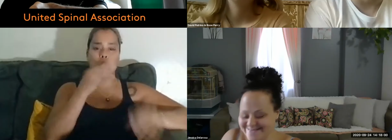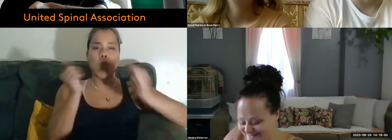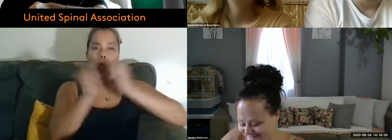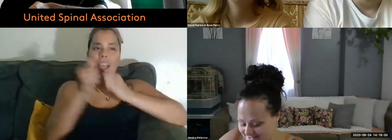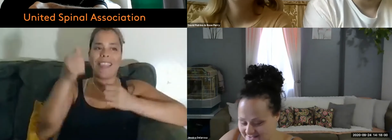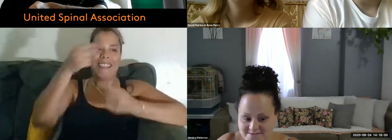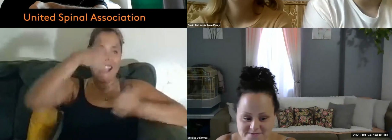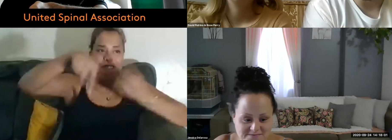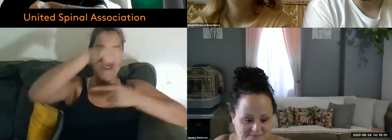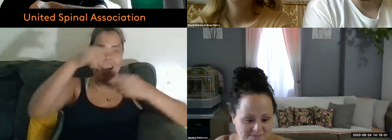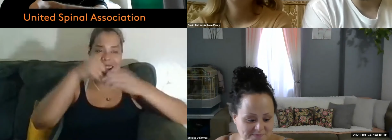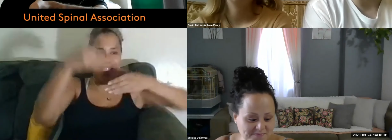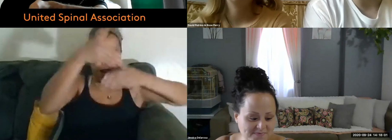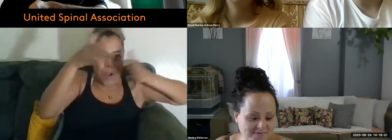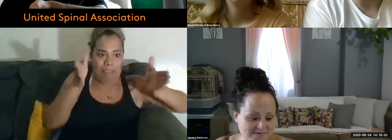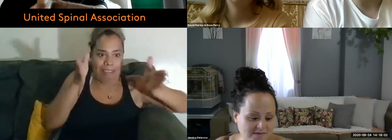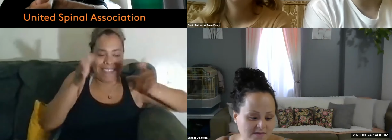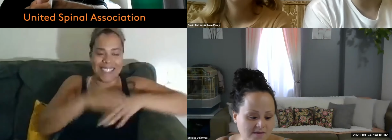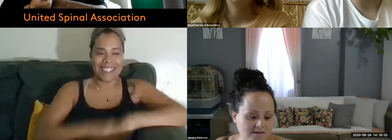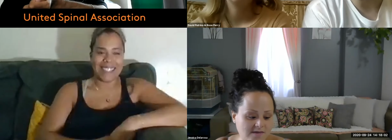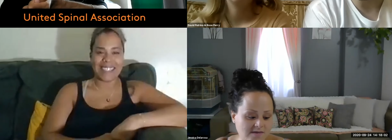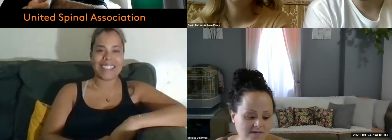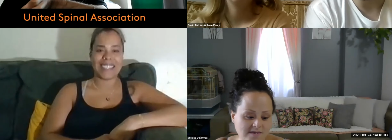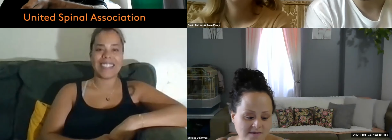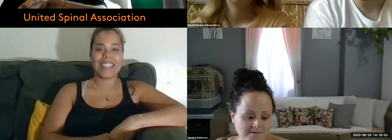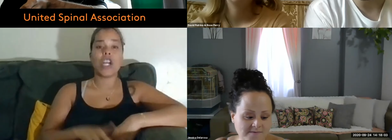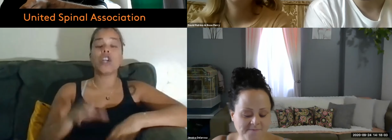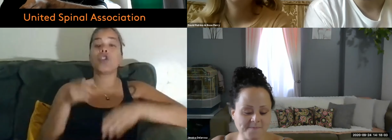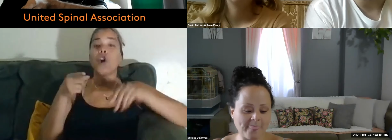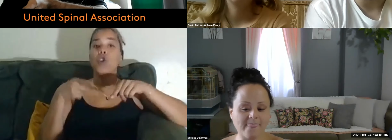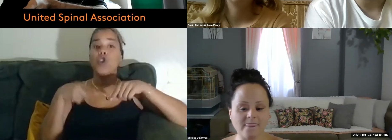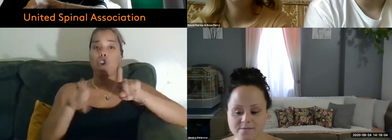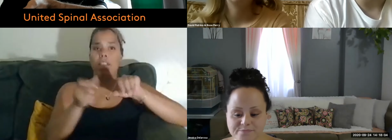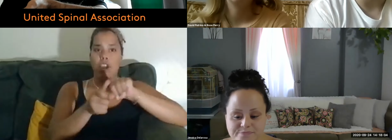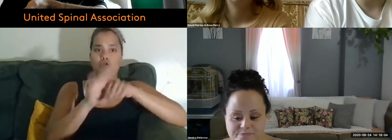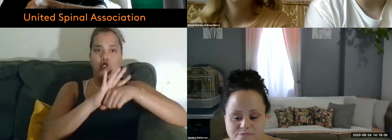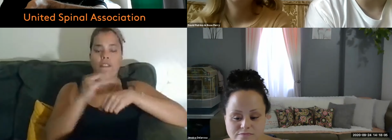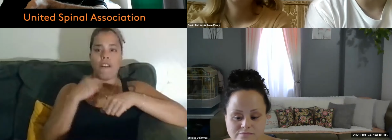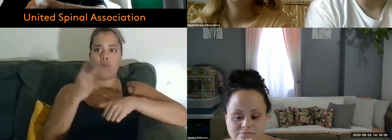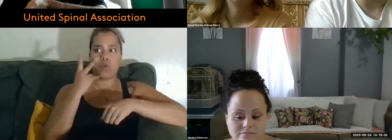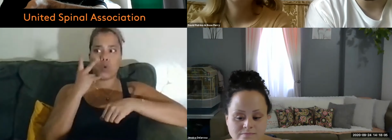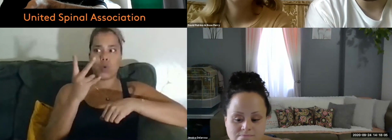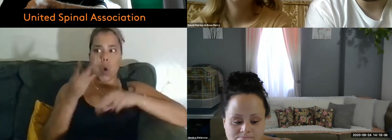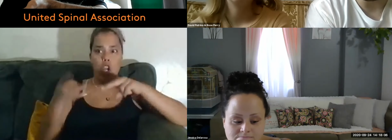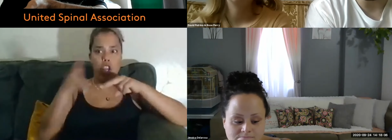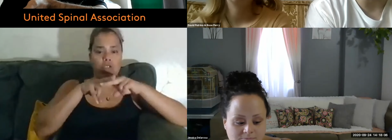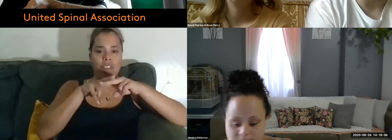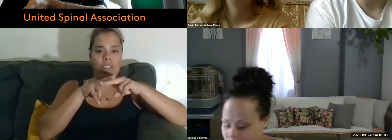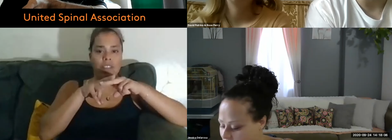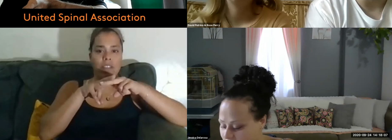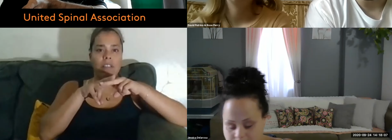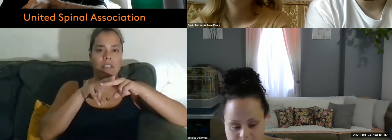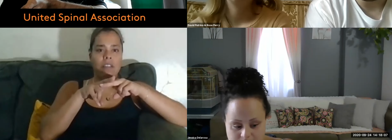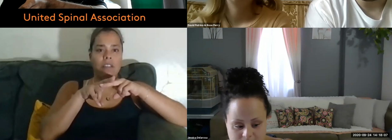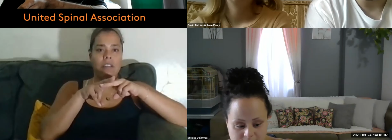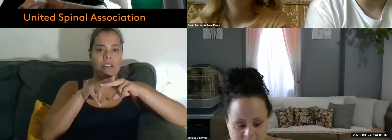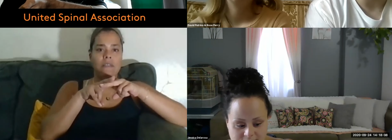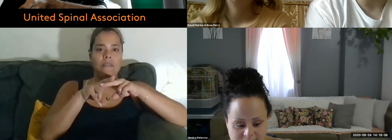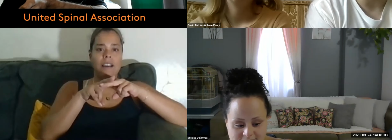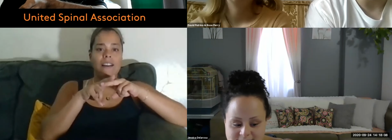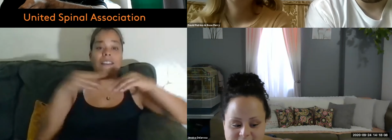It's coming. So during the pandemic, we saw a surge of adoptions in